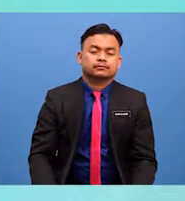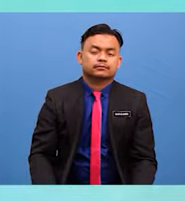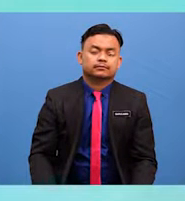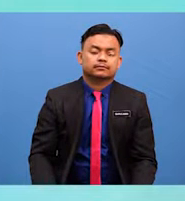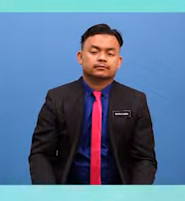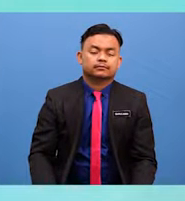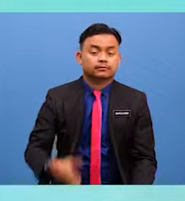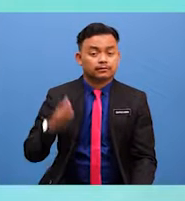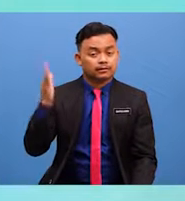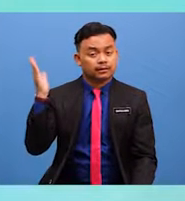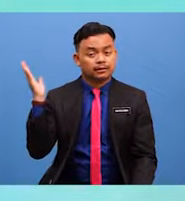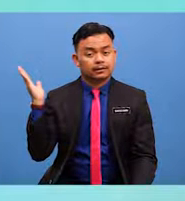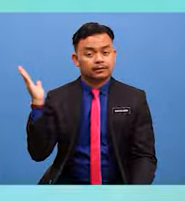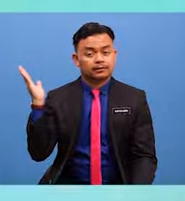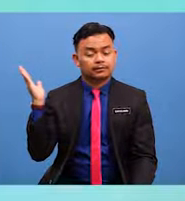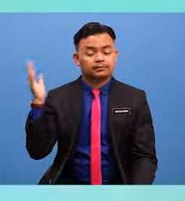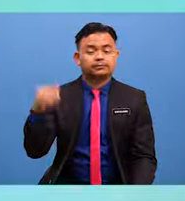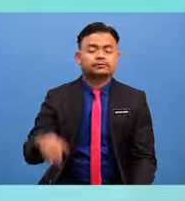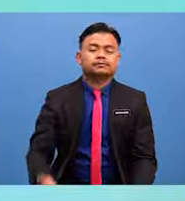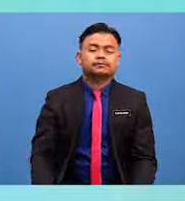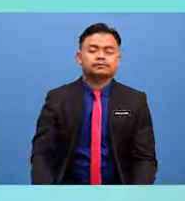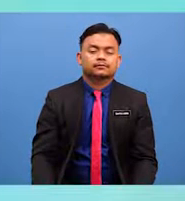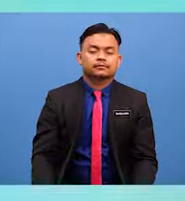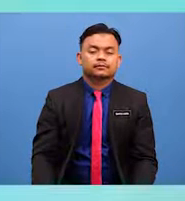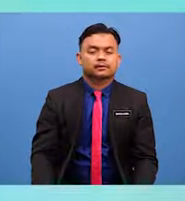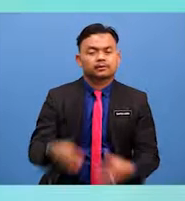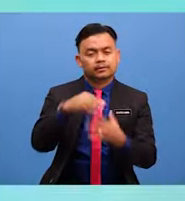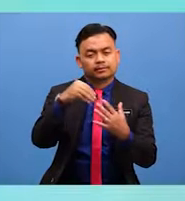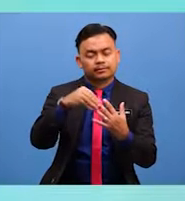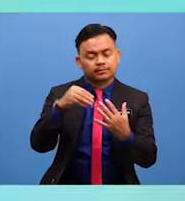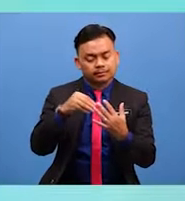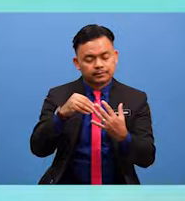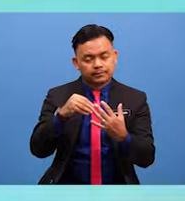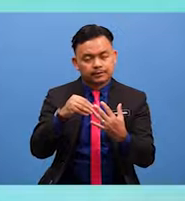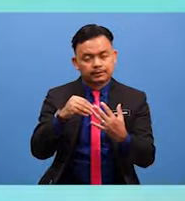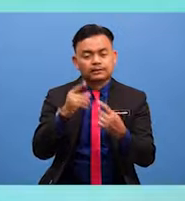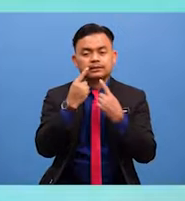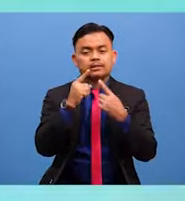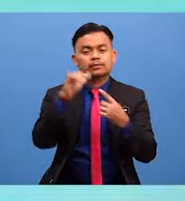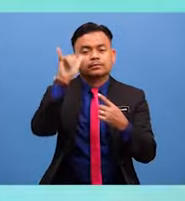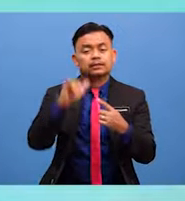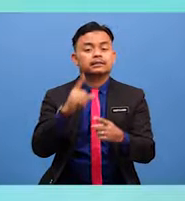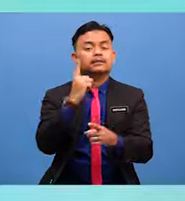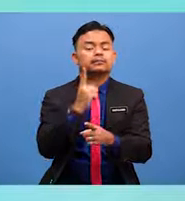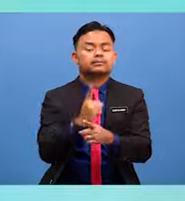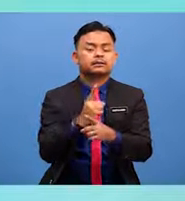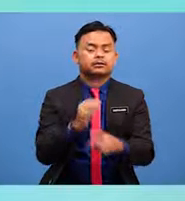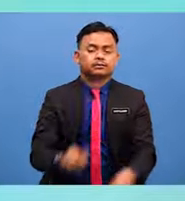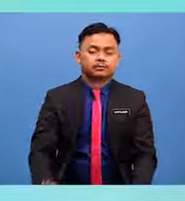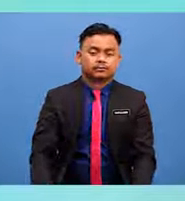Here is another paragraph. Choose the correct form of verb to read this